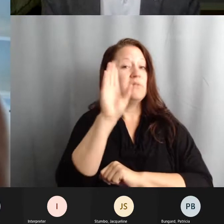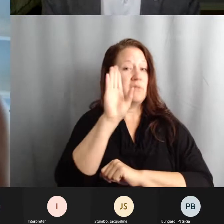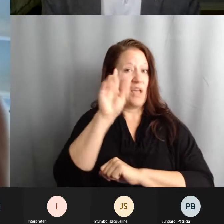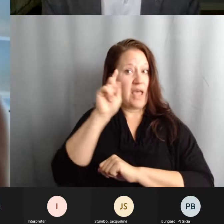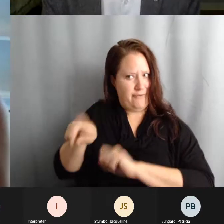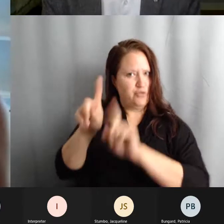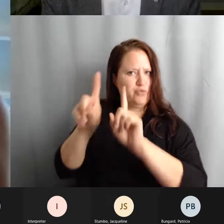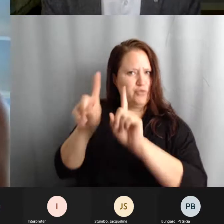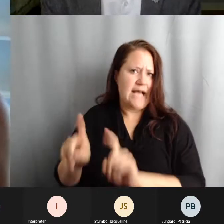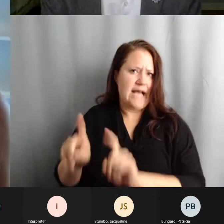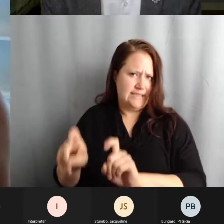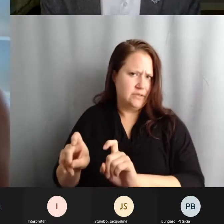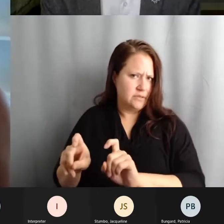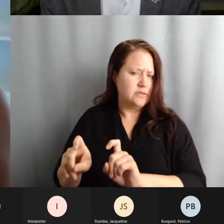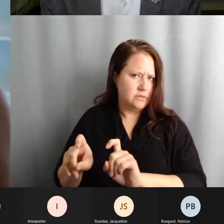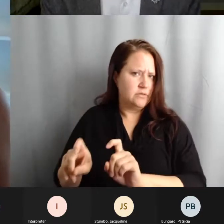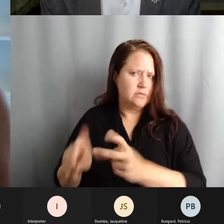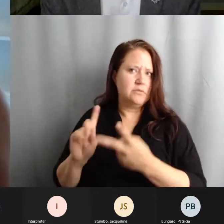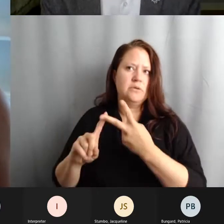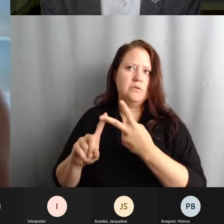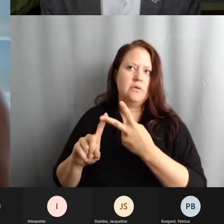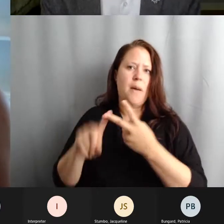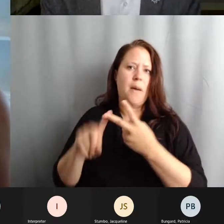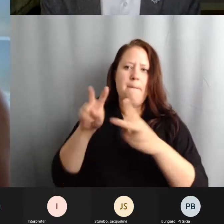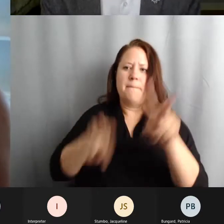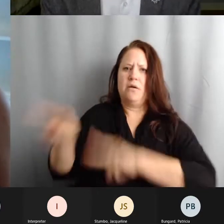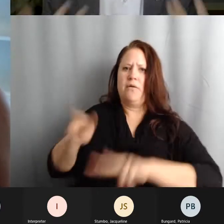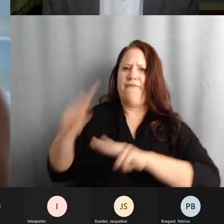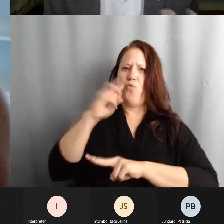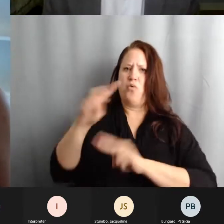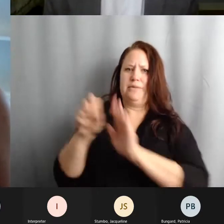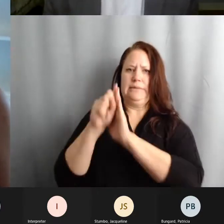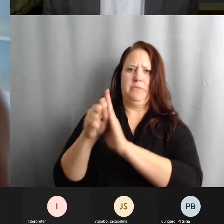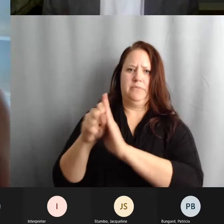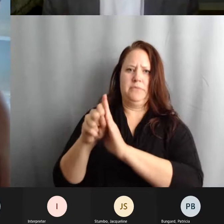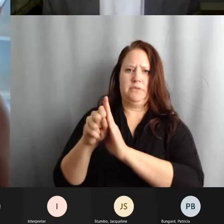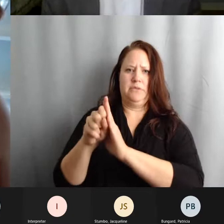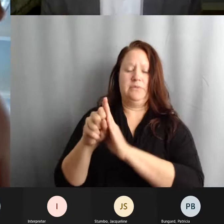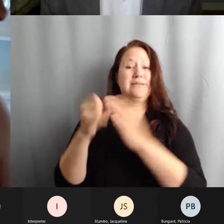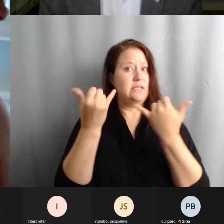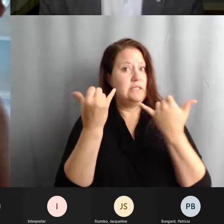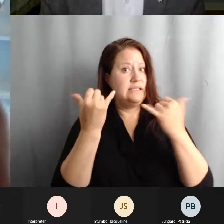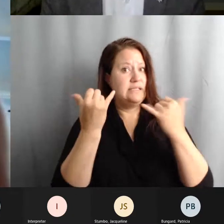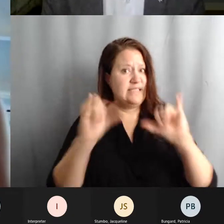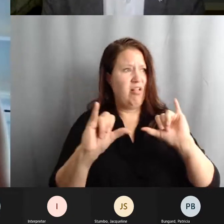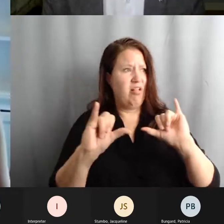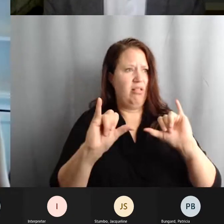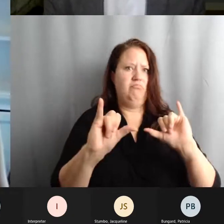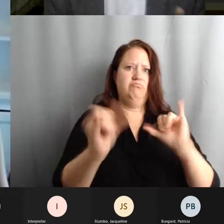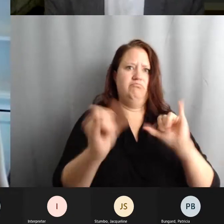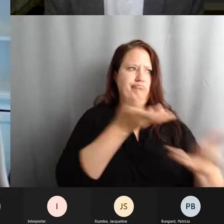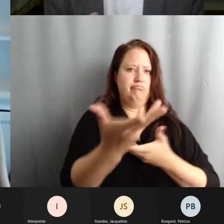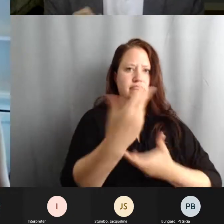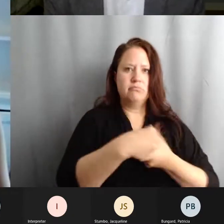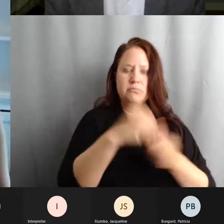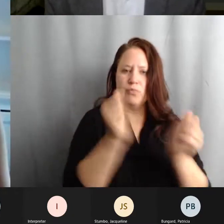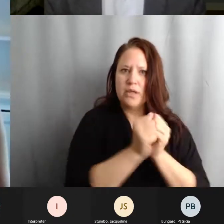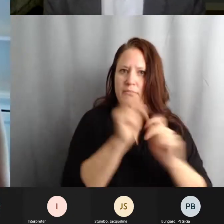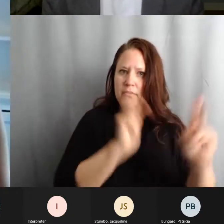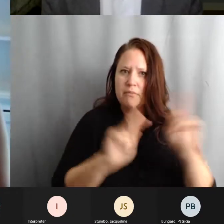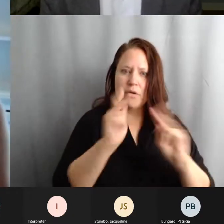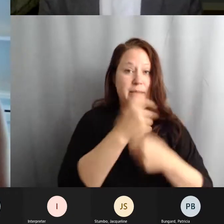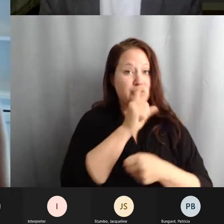test and to monitor for symptoms. And so we're still going to engage with those folks. We're going to ensure that